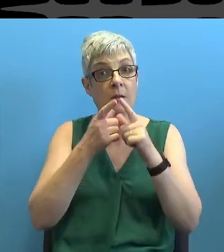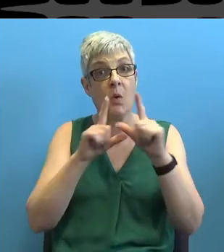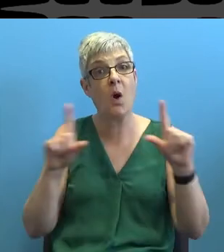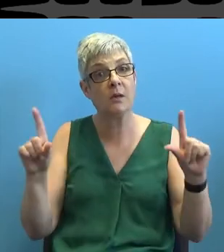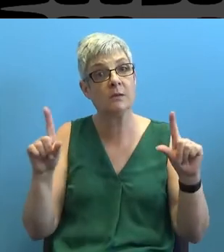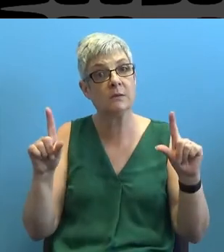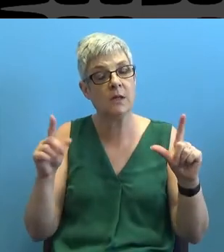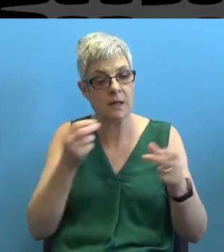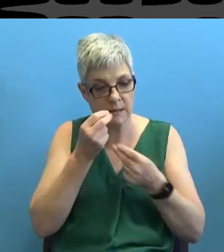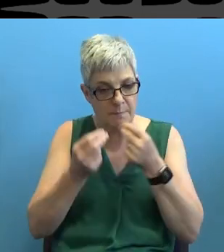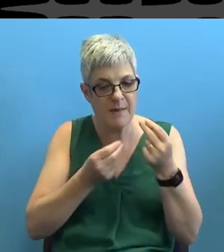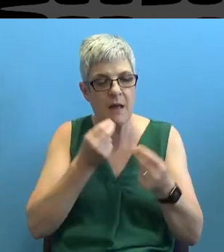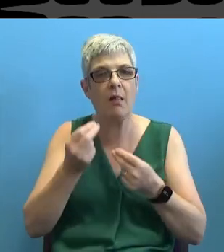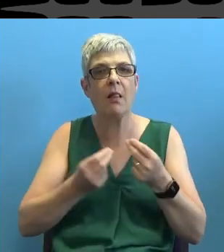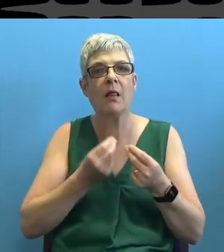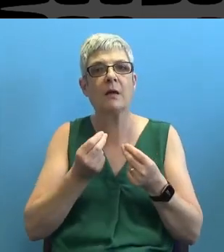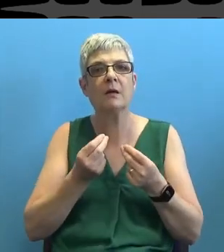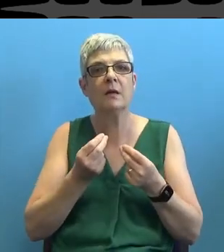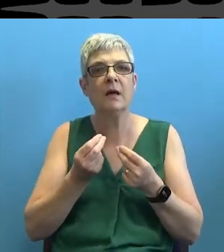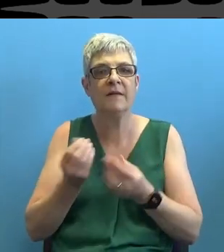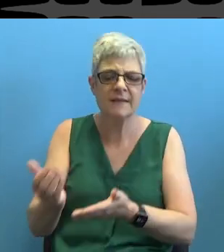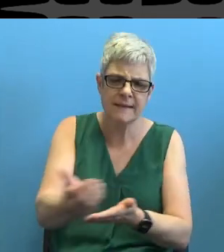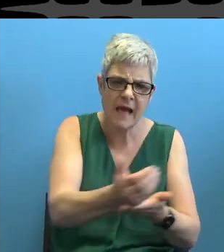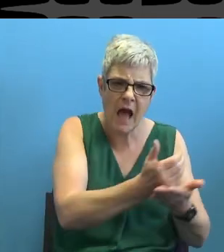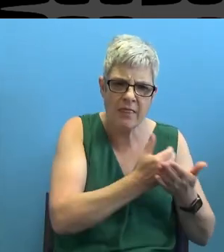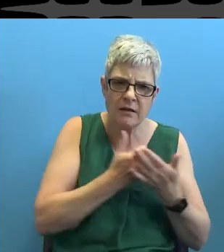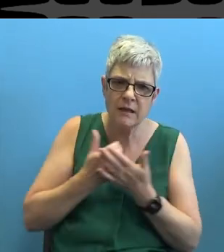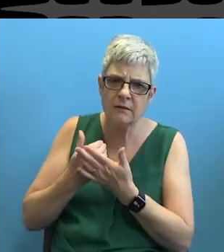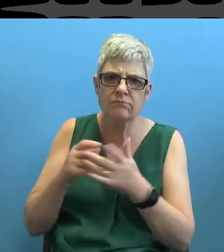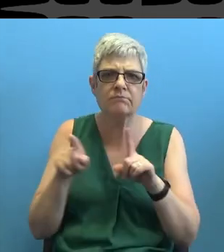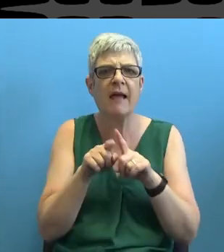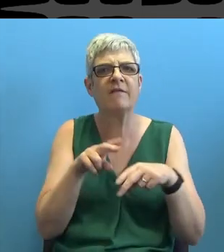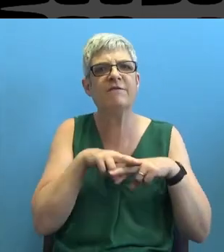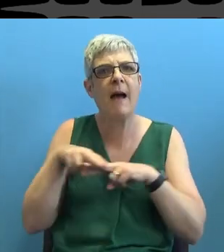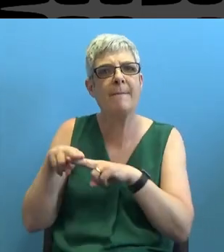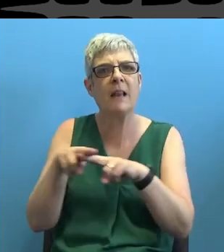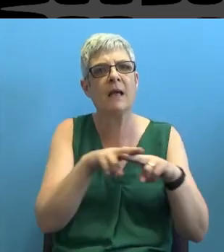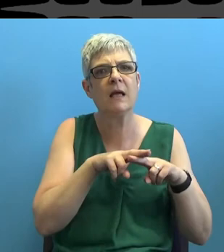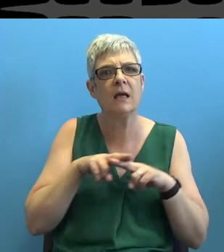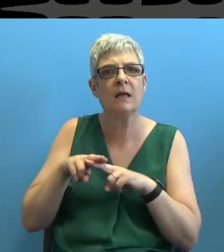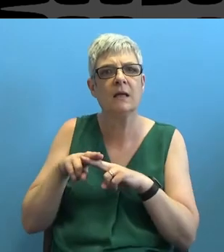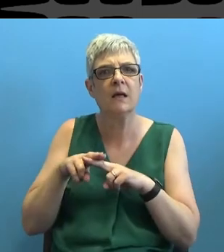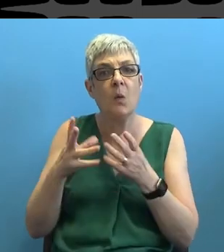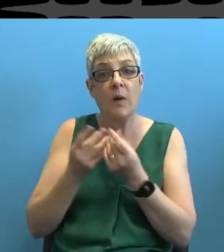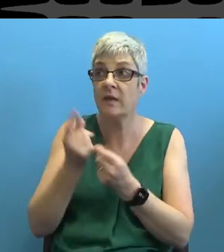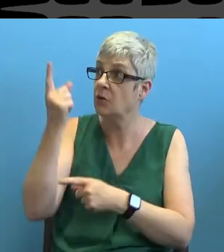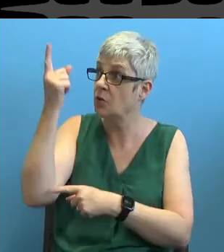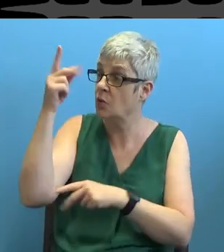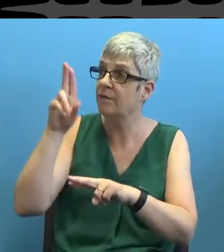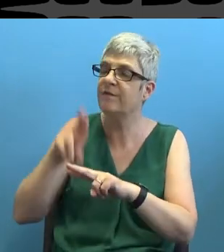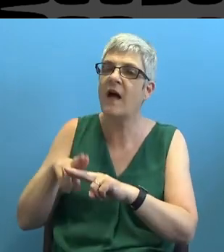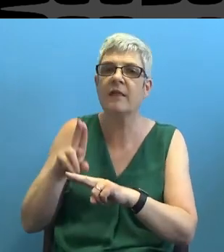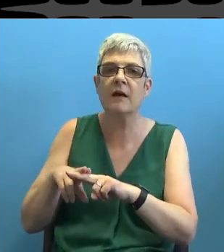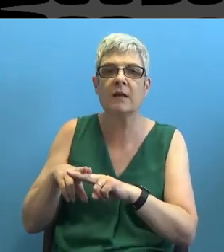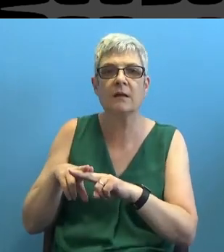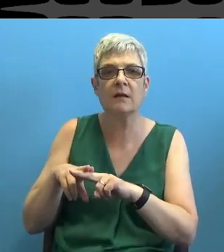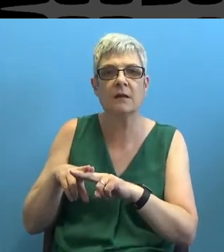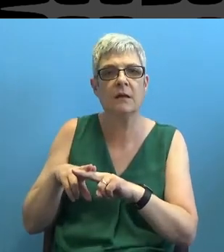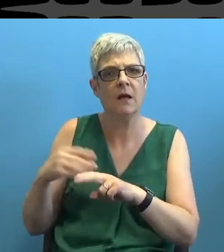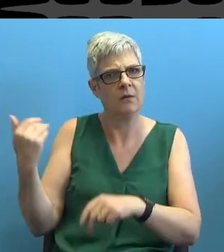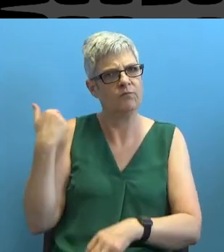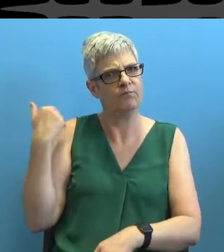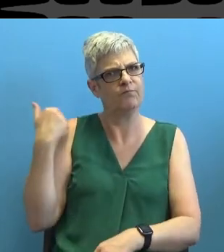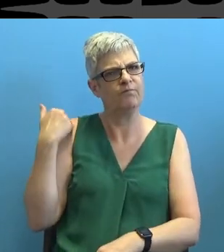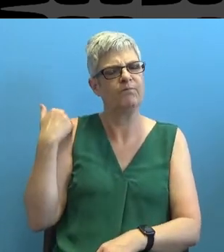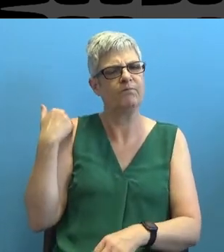Lord, this meal, this gathering as family with you, the Father, reminds us